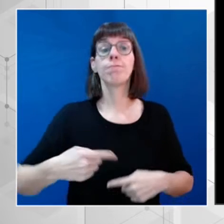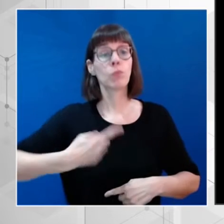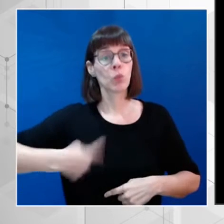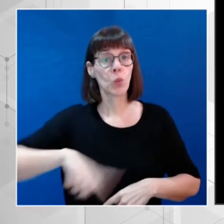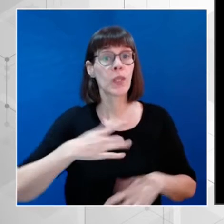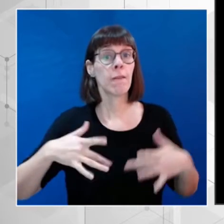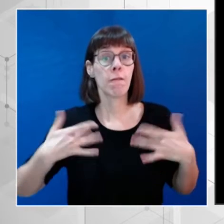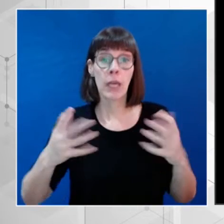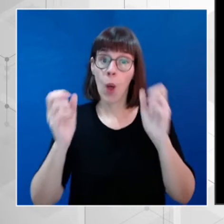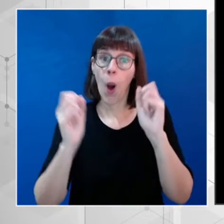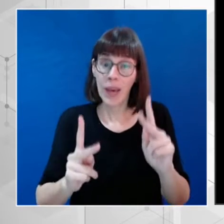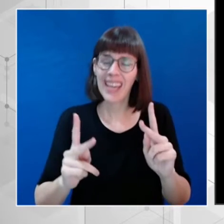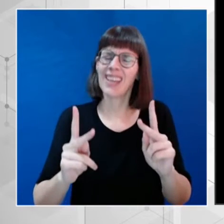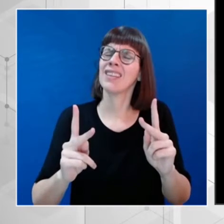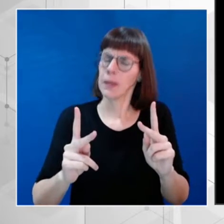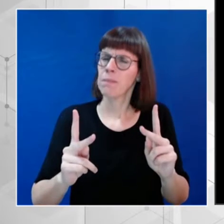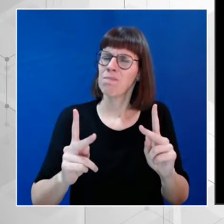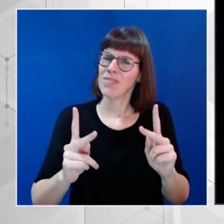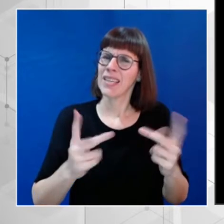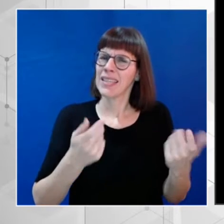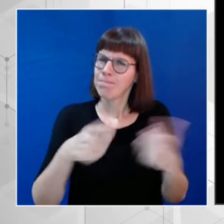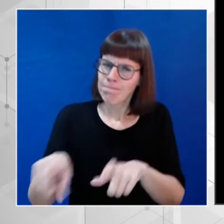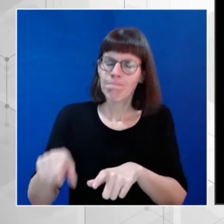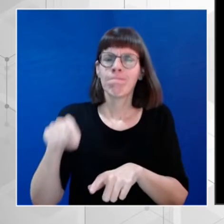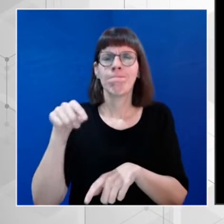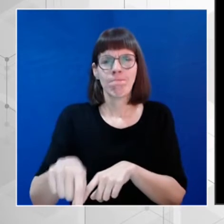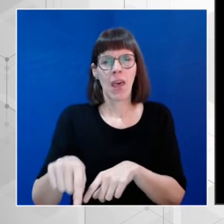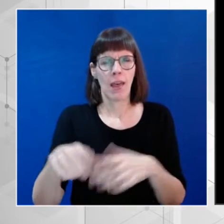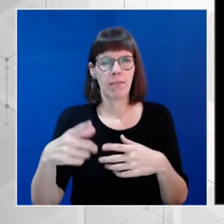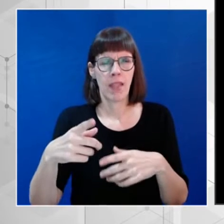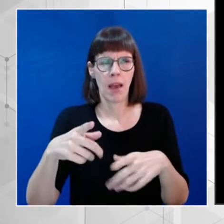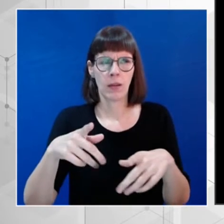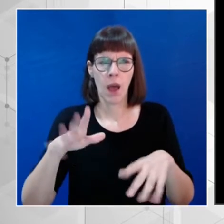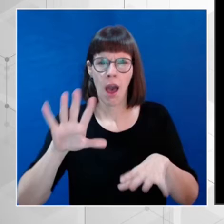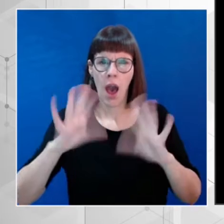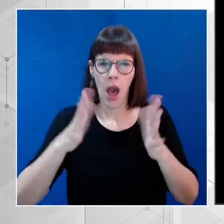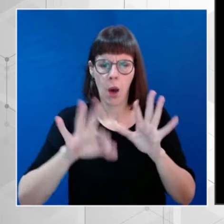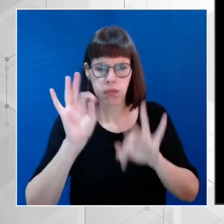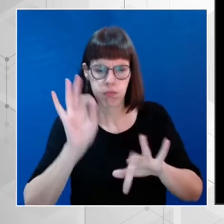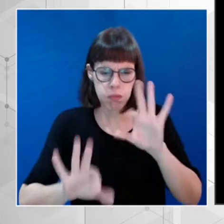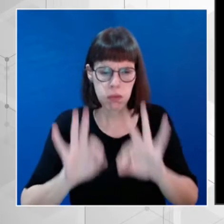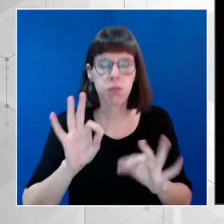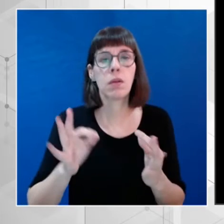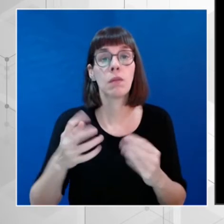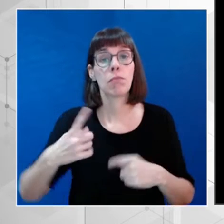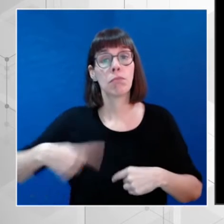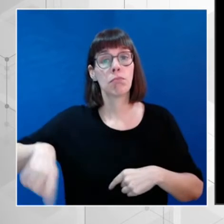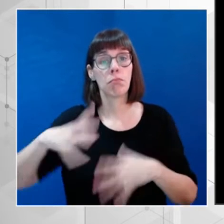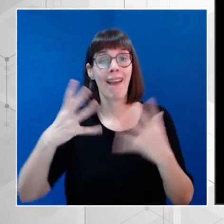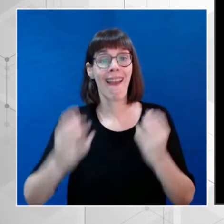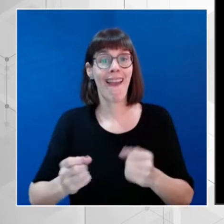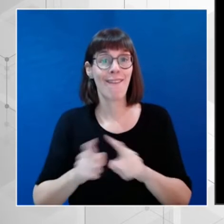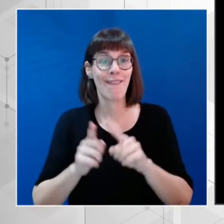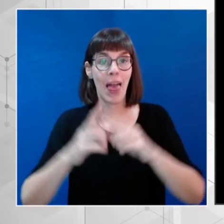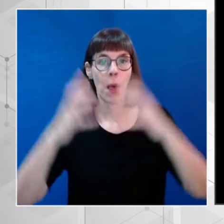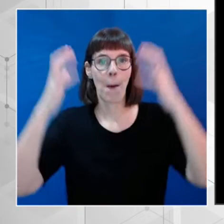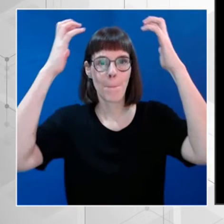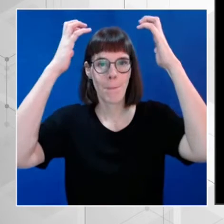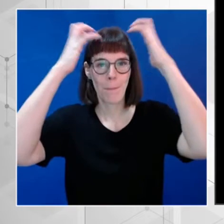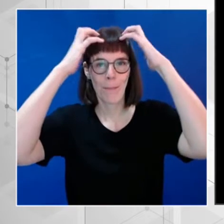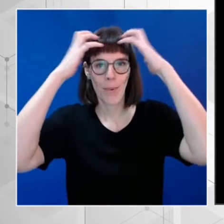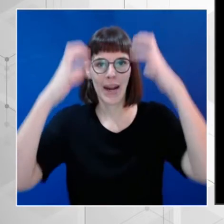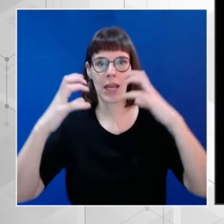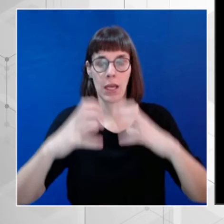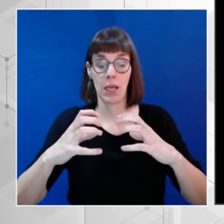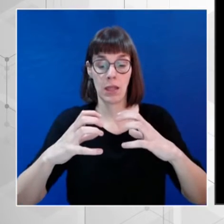hard. For example, because some of us have brains and sensory organs wired to be receptive to all